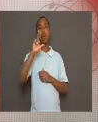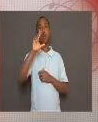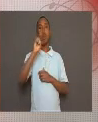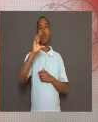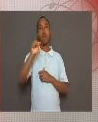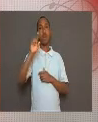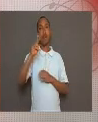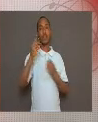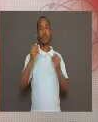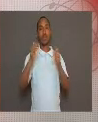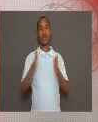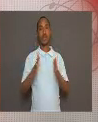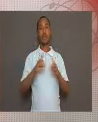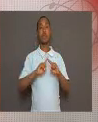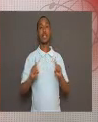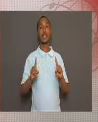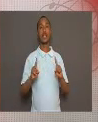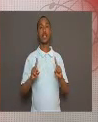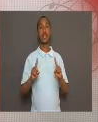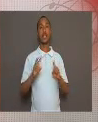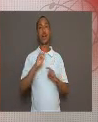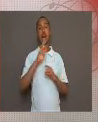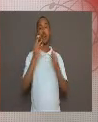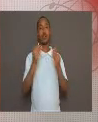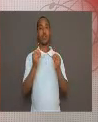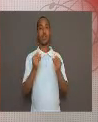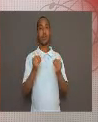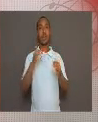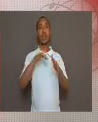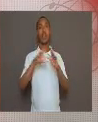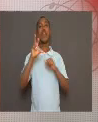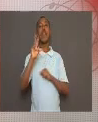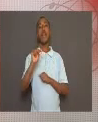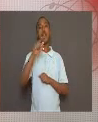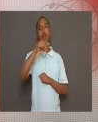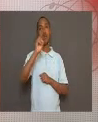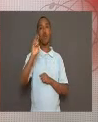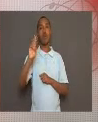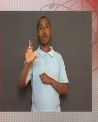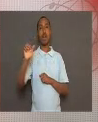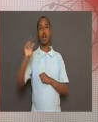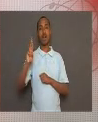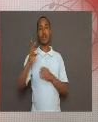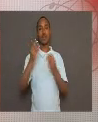solvents. However, they are soluble in non-polar solvents.